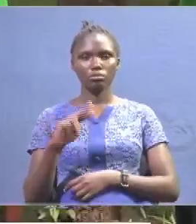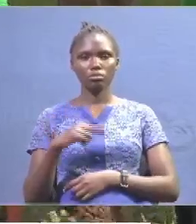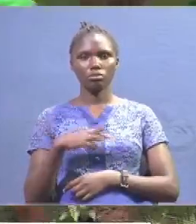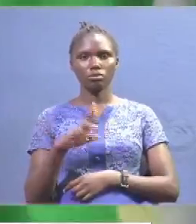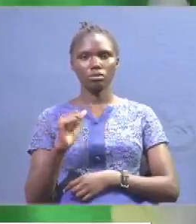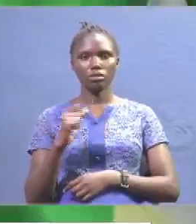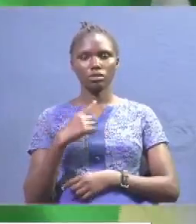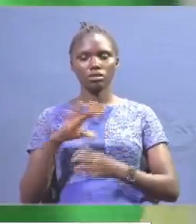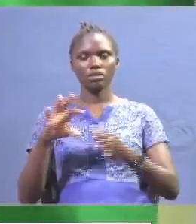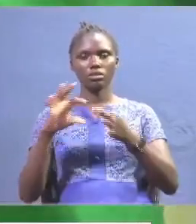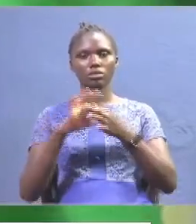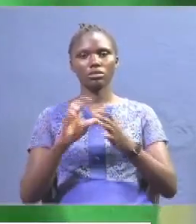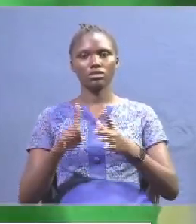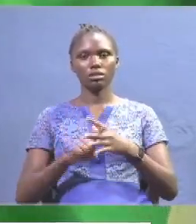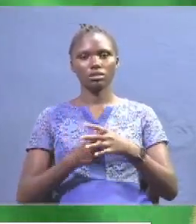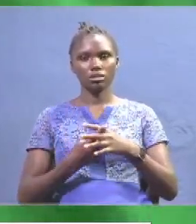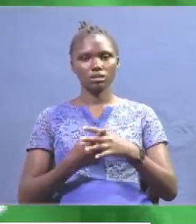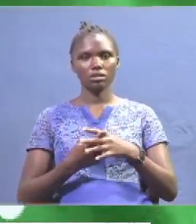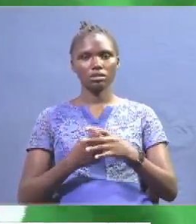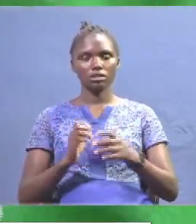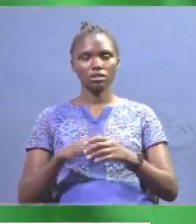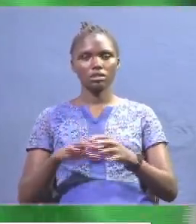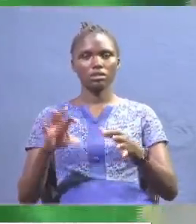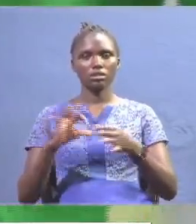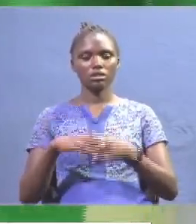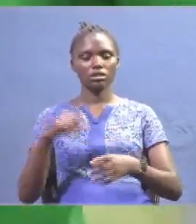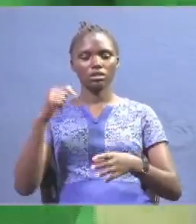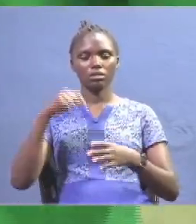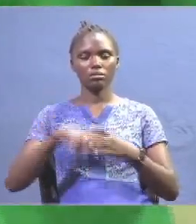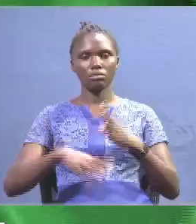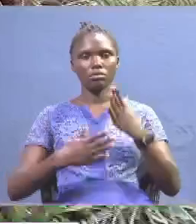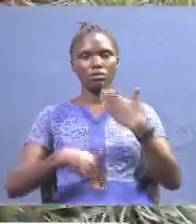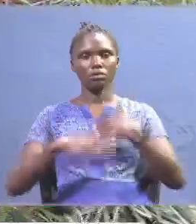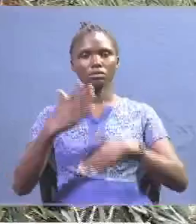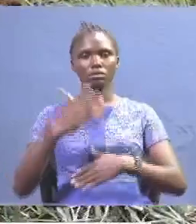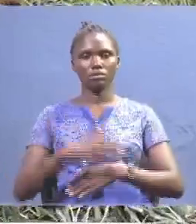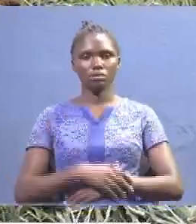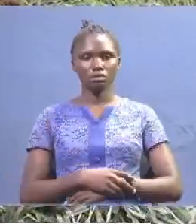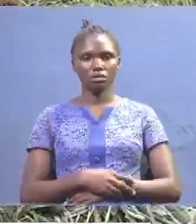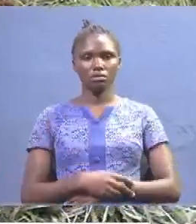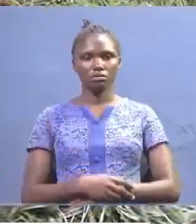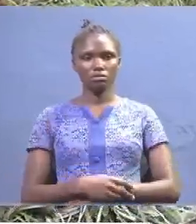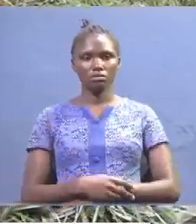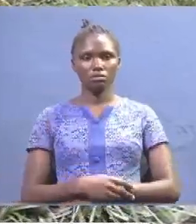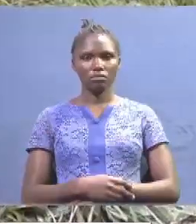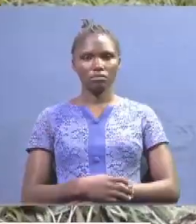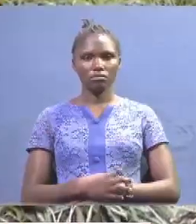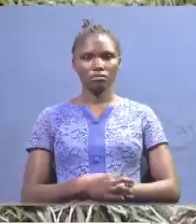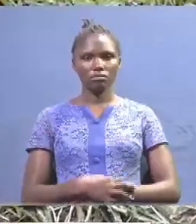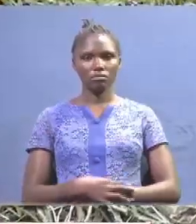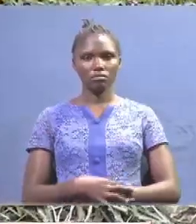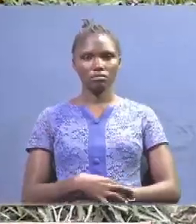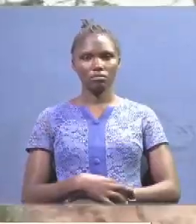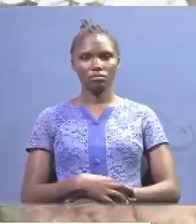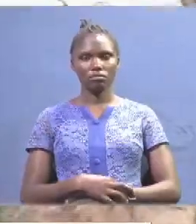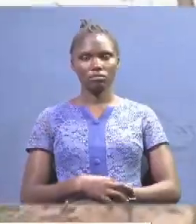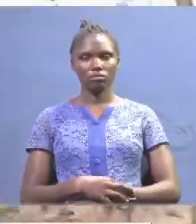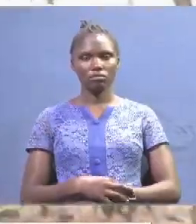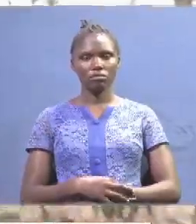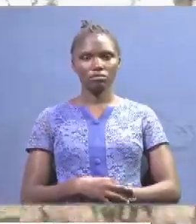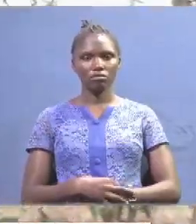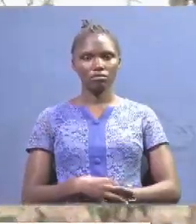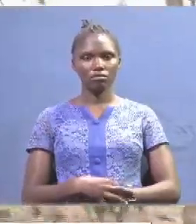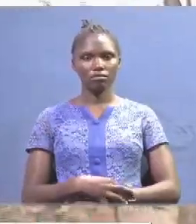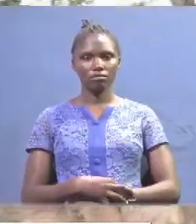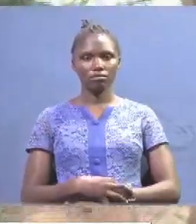partnership marks just the beginning of deeper collaborations with the university. Anyango Sylvia, KUTV.